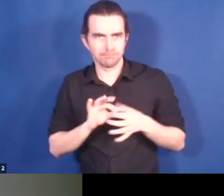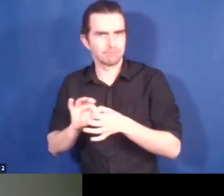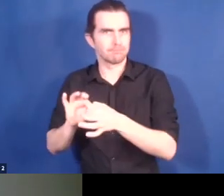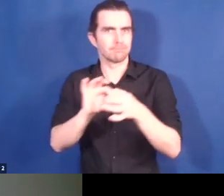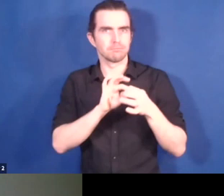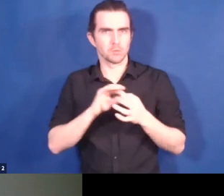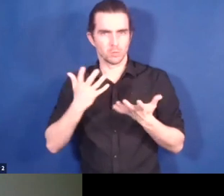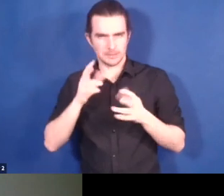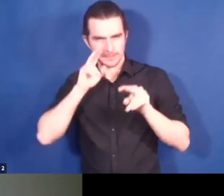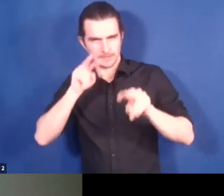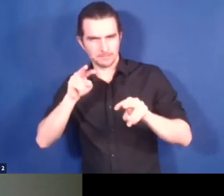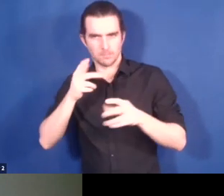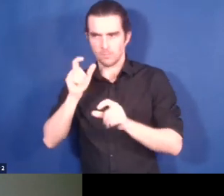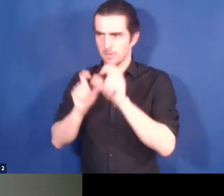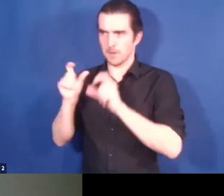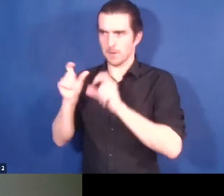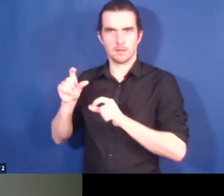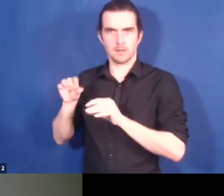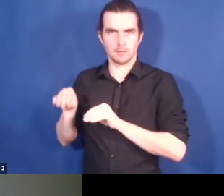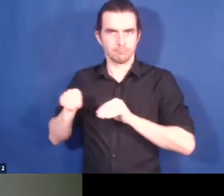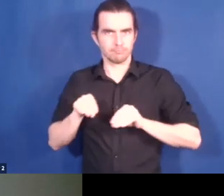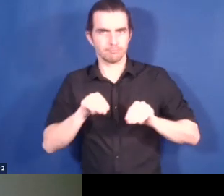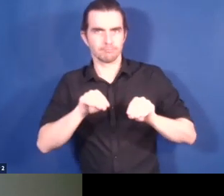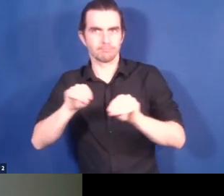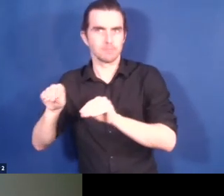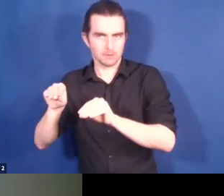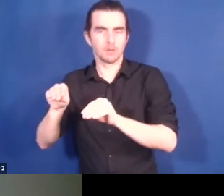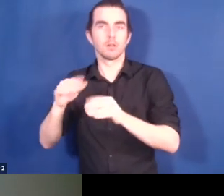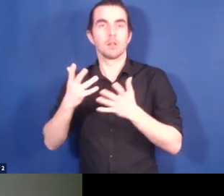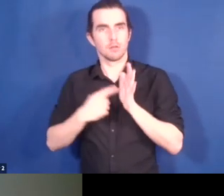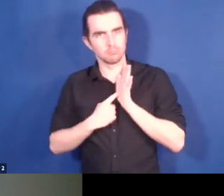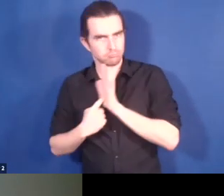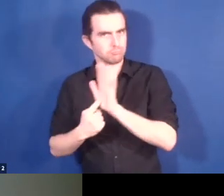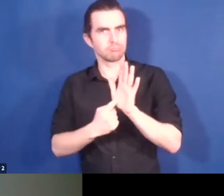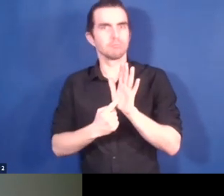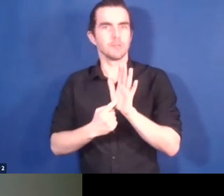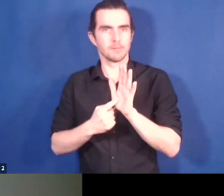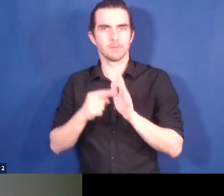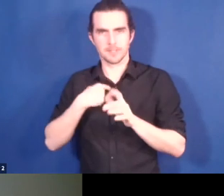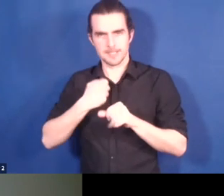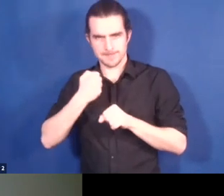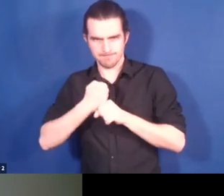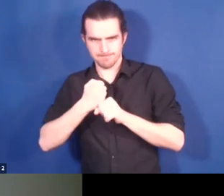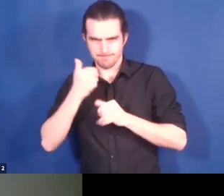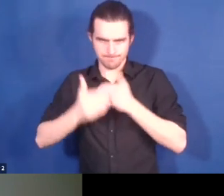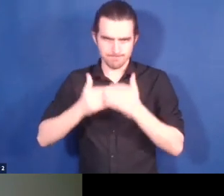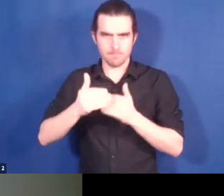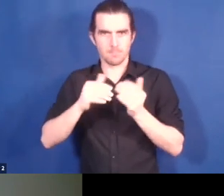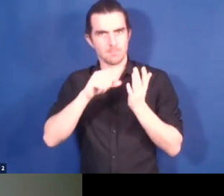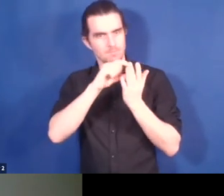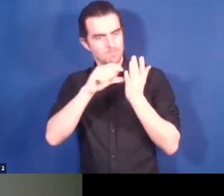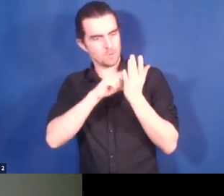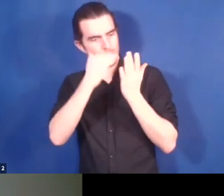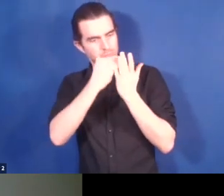that, which now produces a series of profiles that touch on exactly a number of